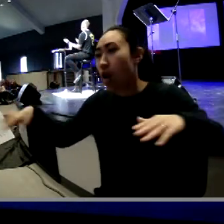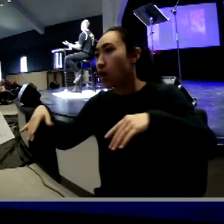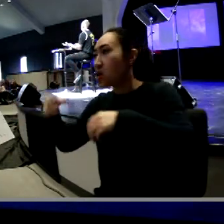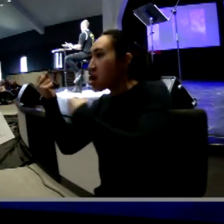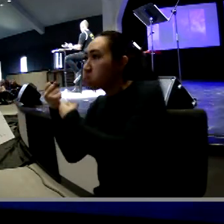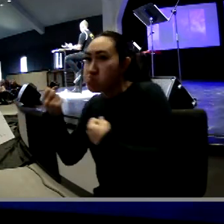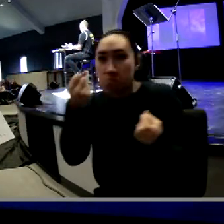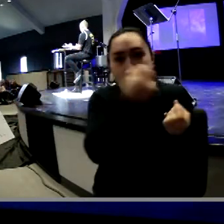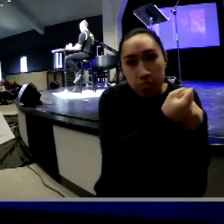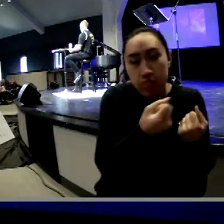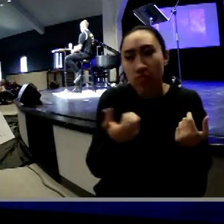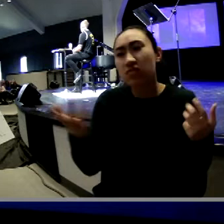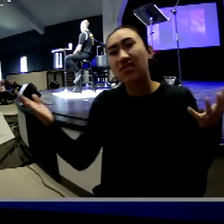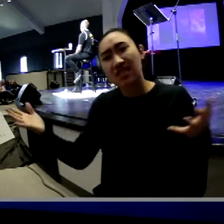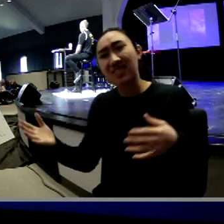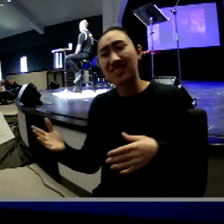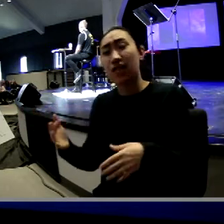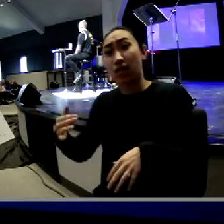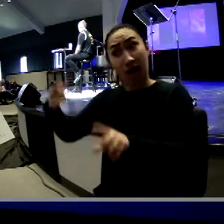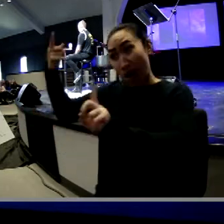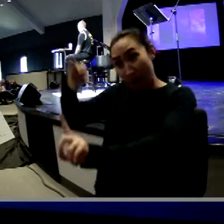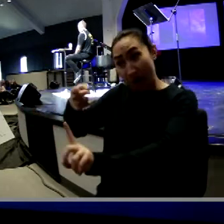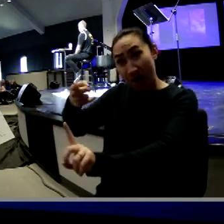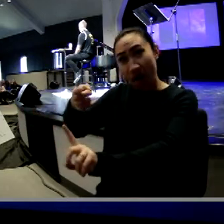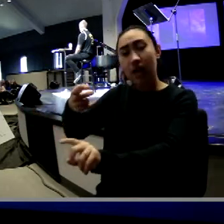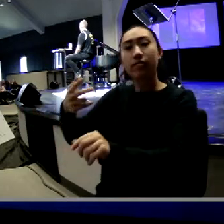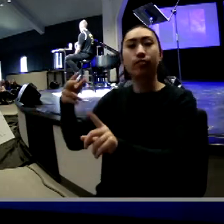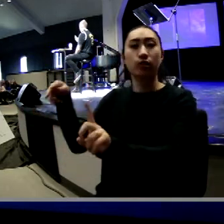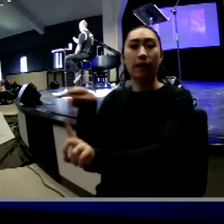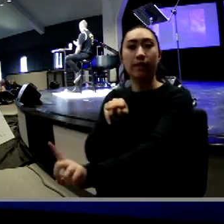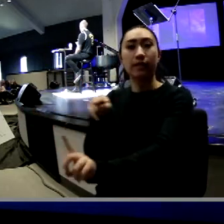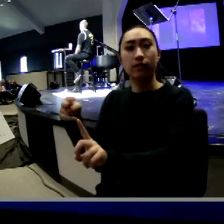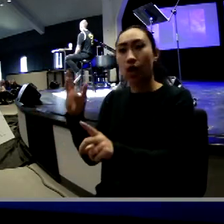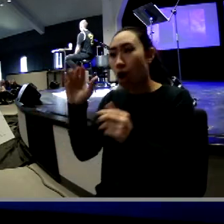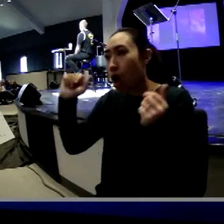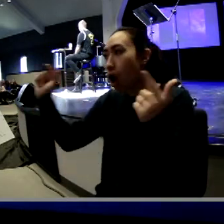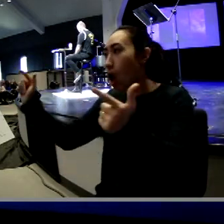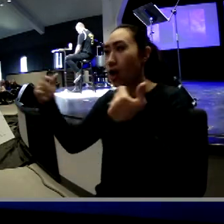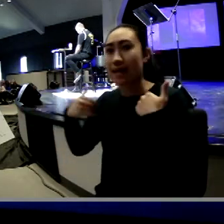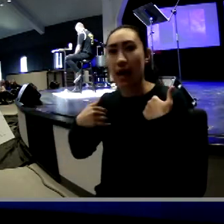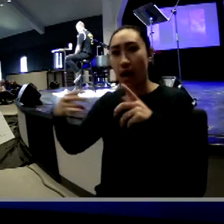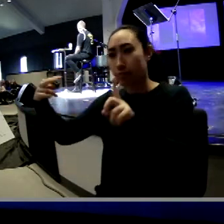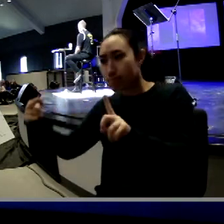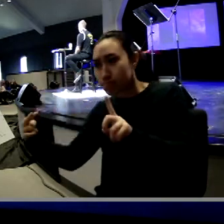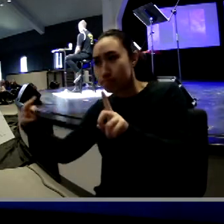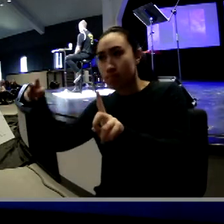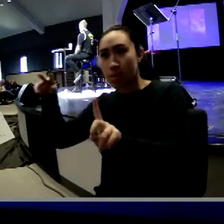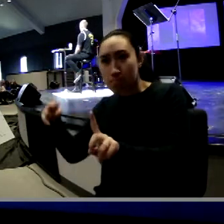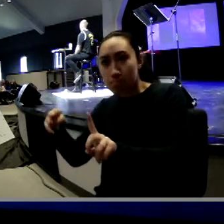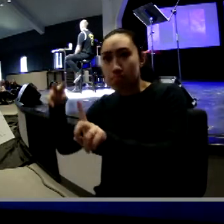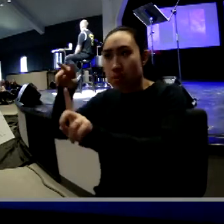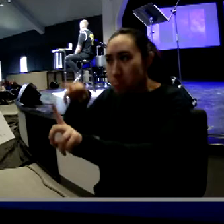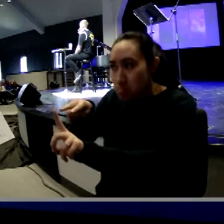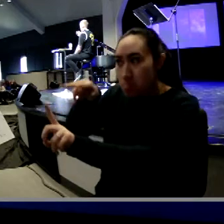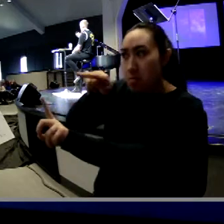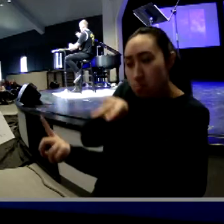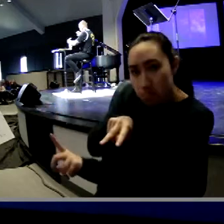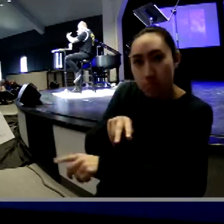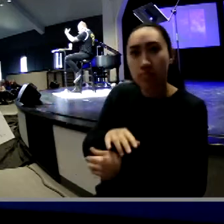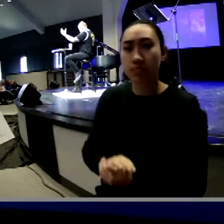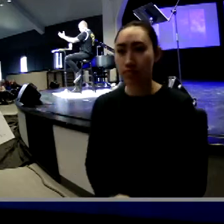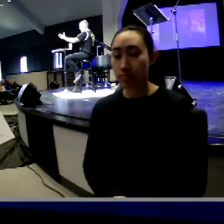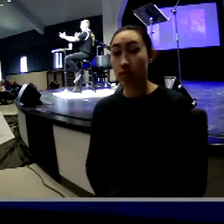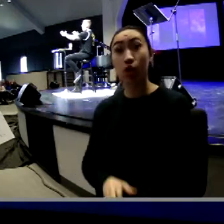you have a perspective, and you could both be right. And your perspective is going to be carried into your story, and your story